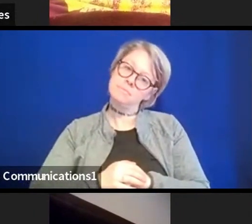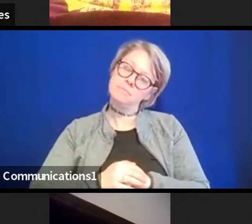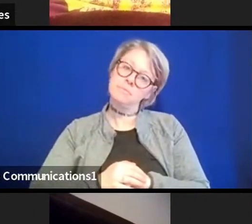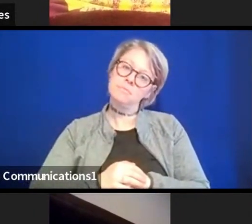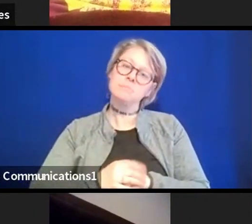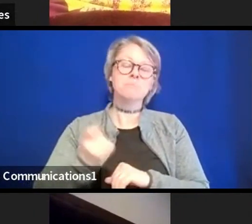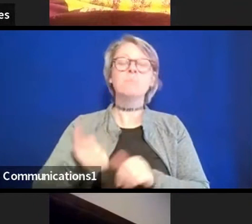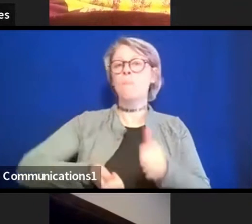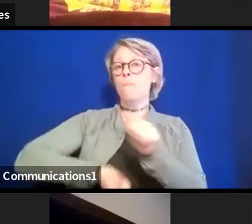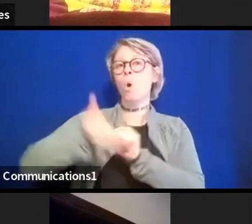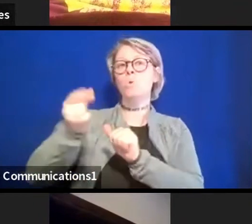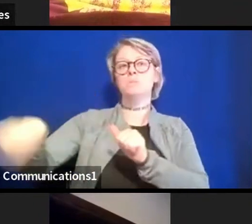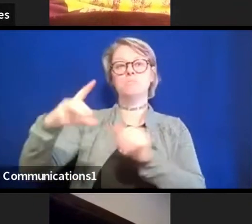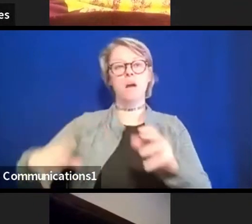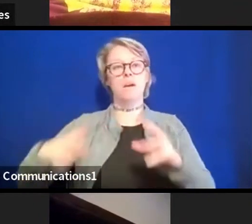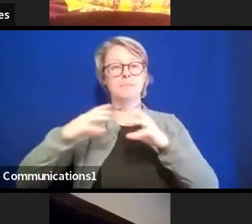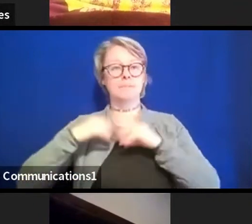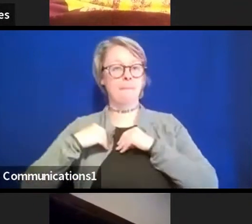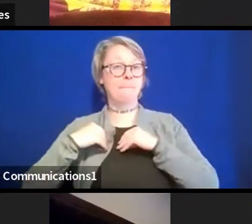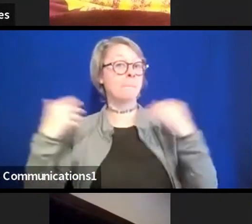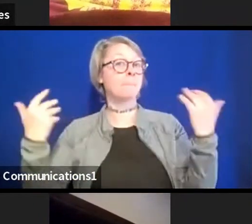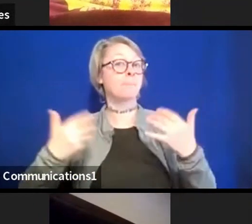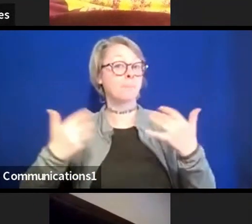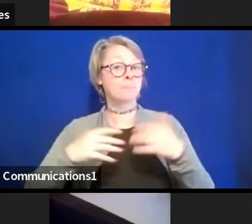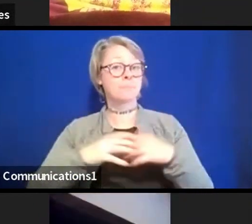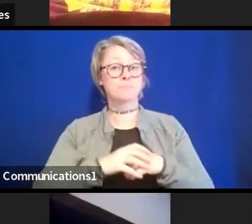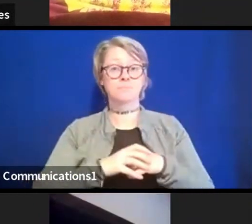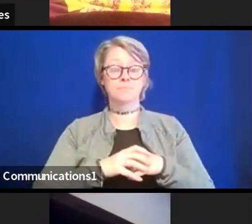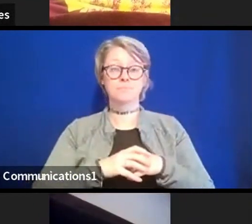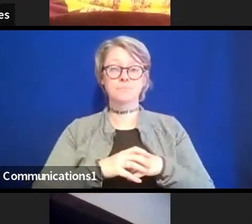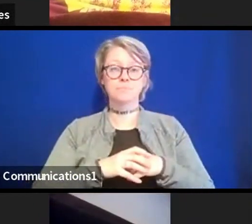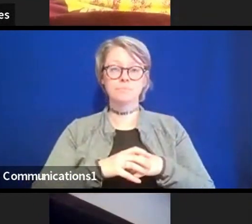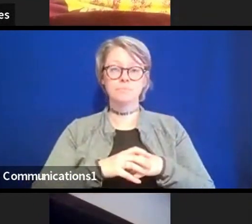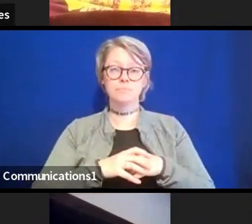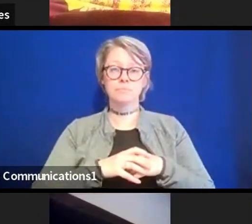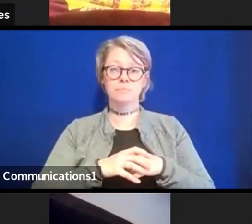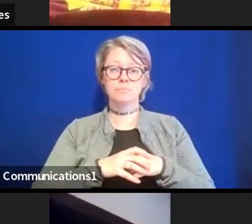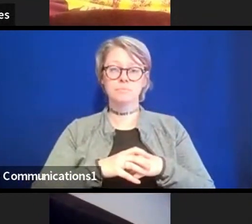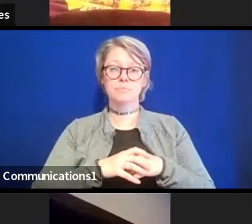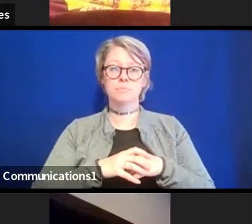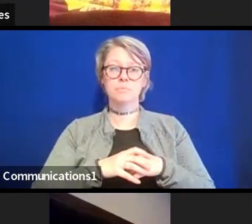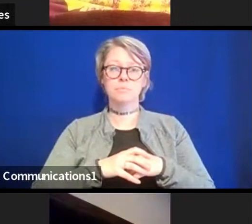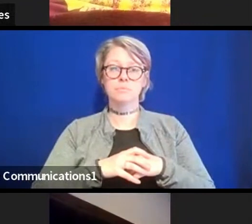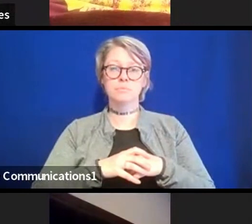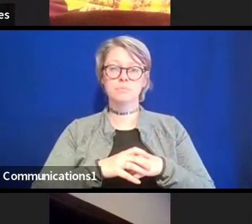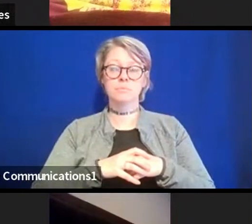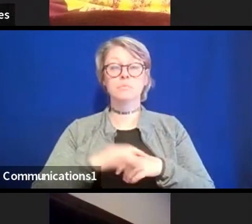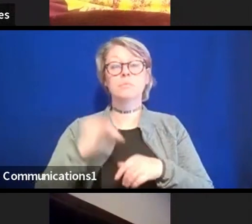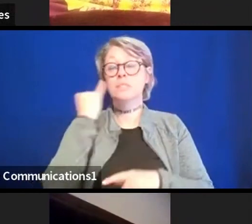okay. And that was, if a person is